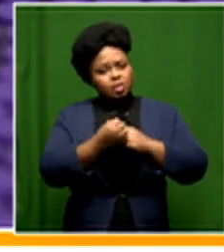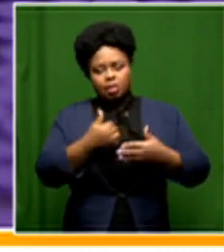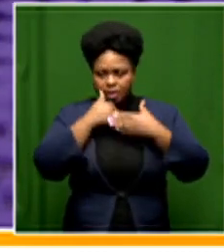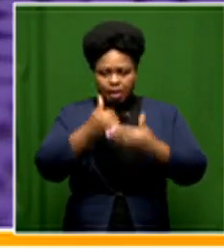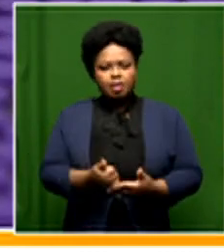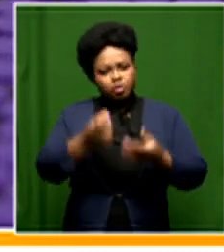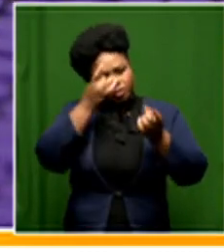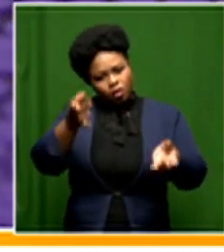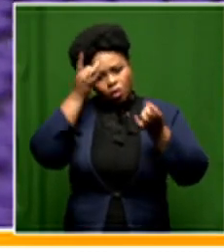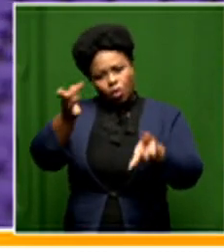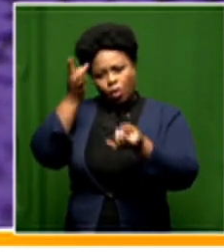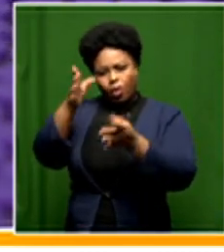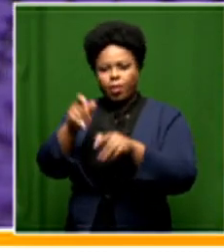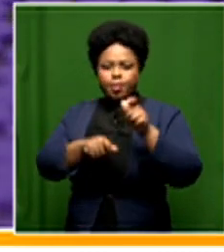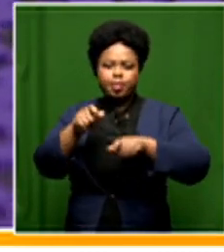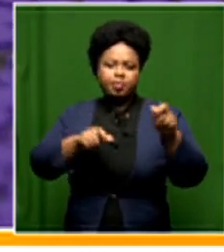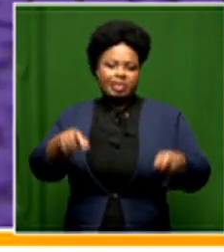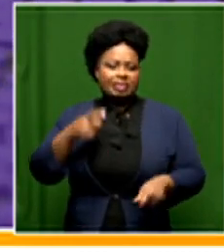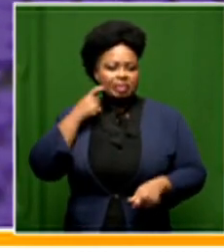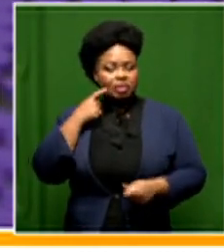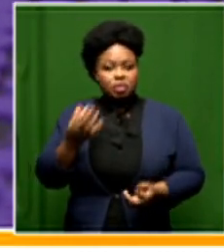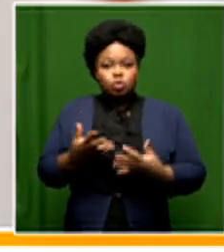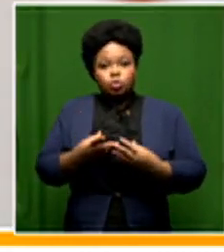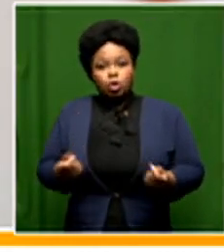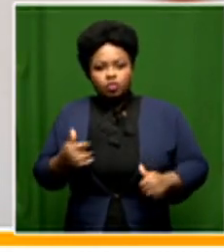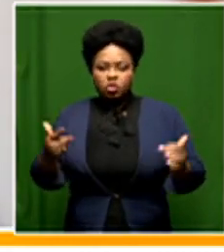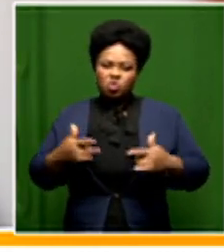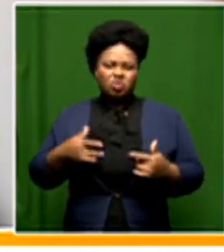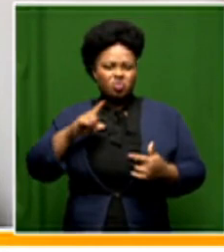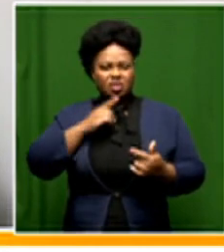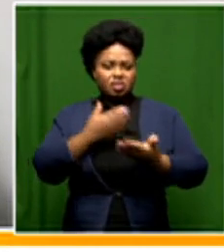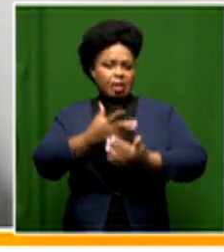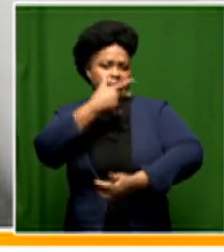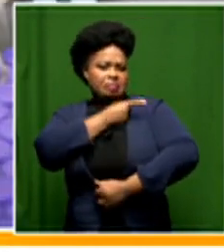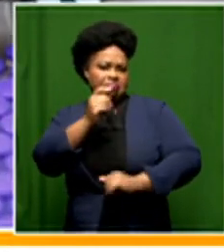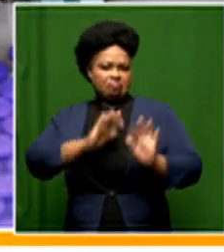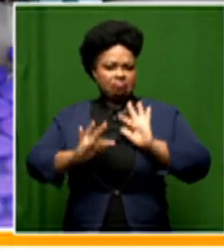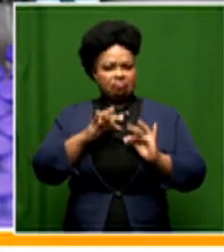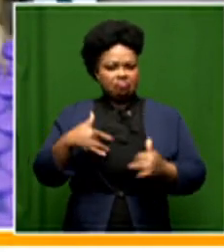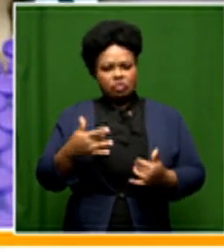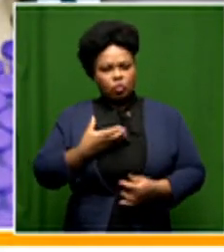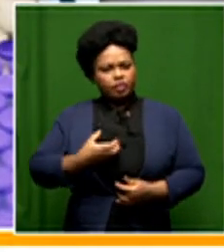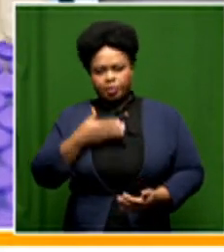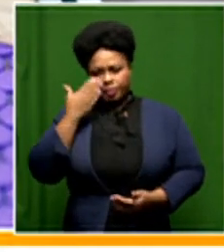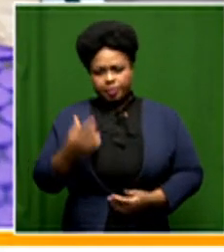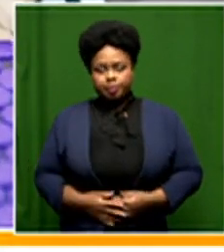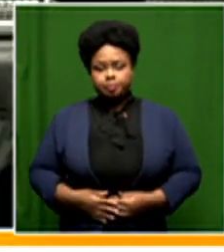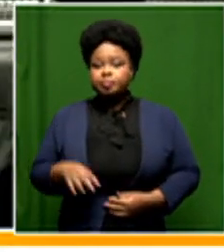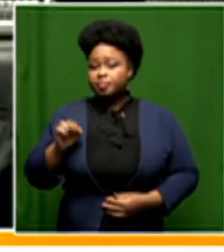help publicise information that will address concerns of people who are currently vaccine hesitant. Yeah, I mean, I even see